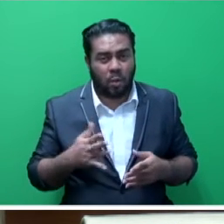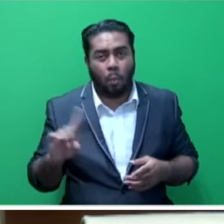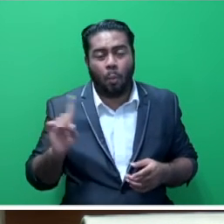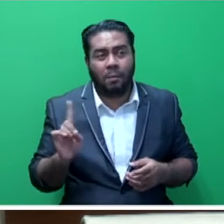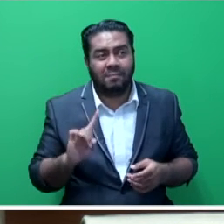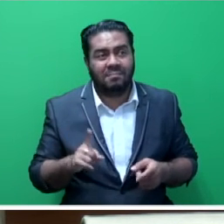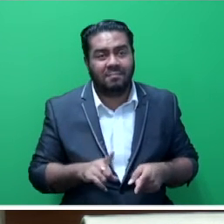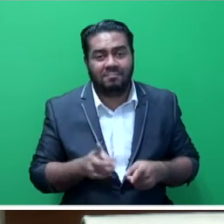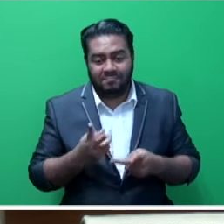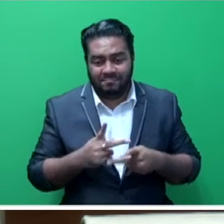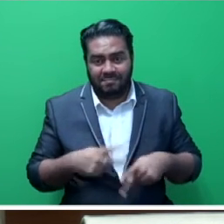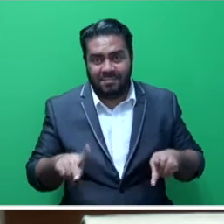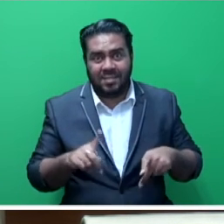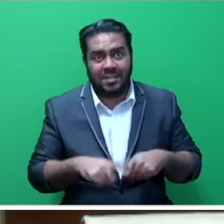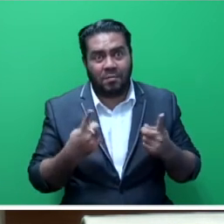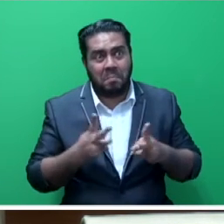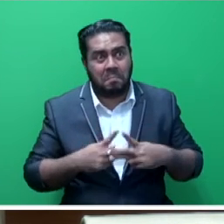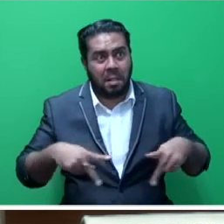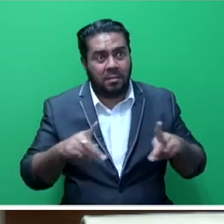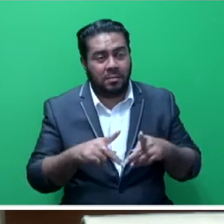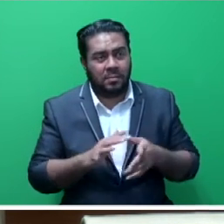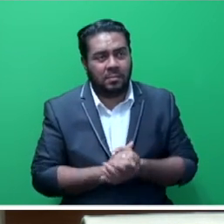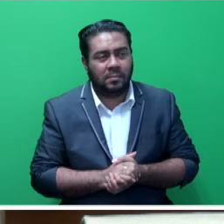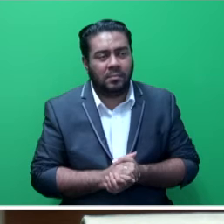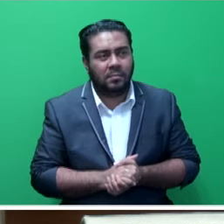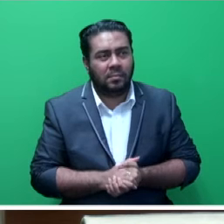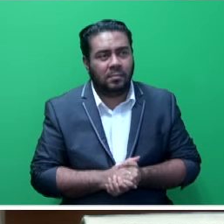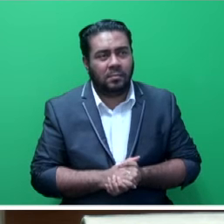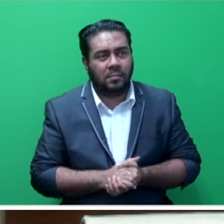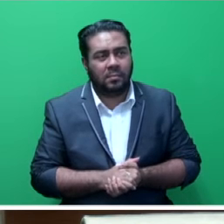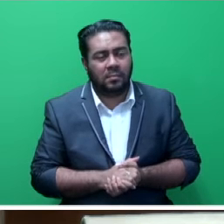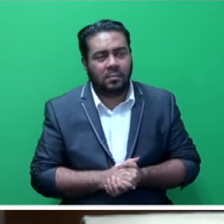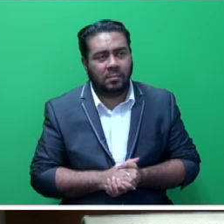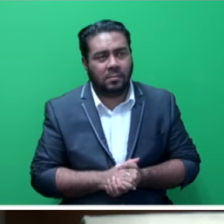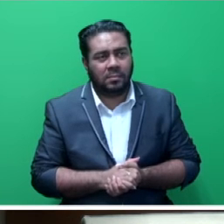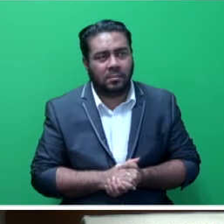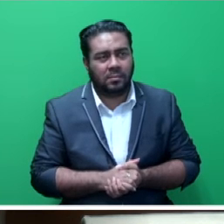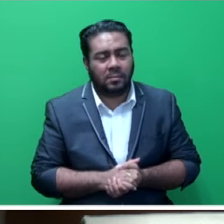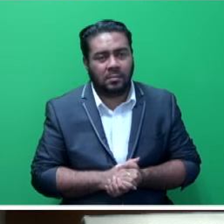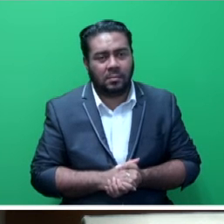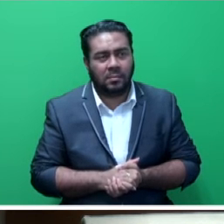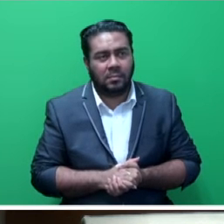they are being under severe threat by the coastal